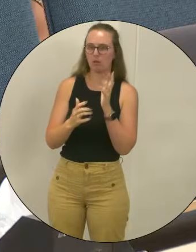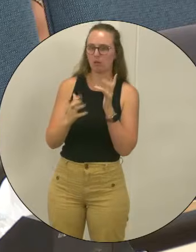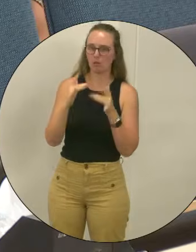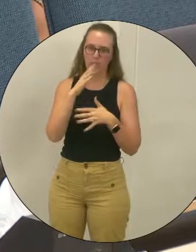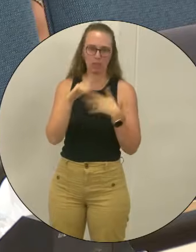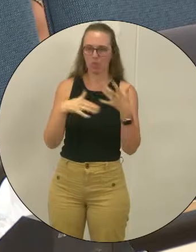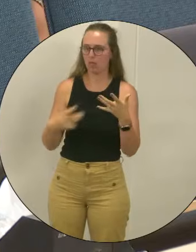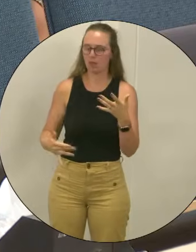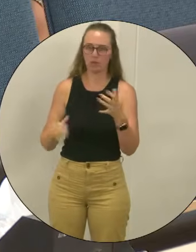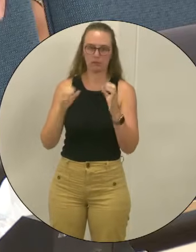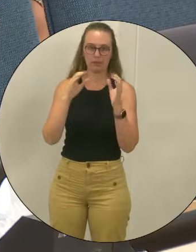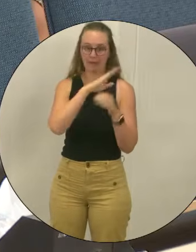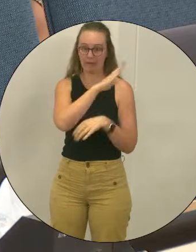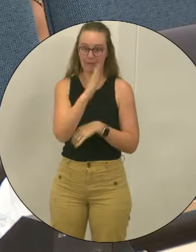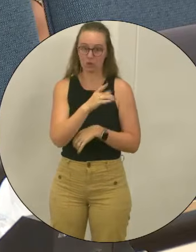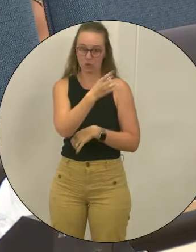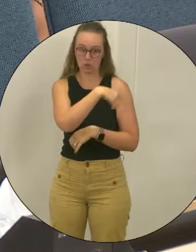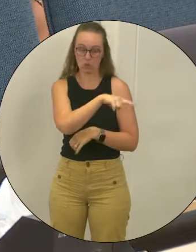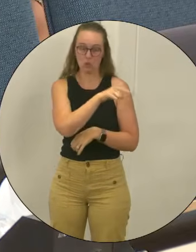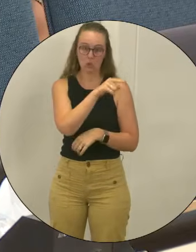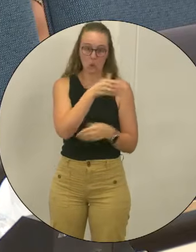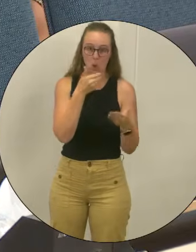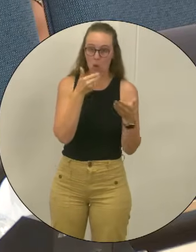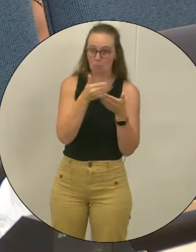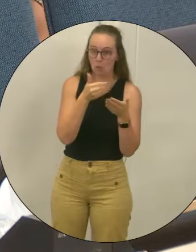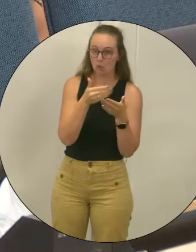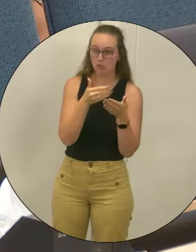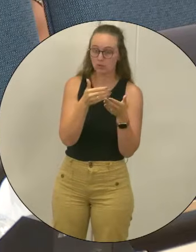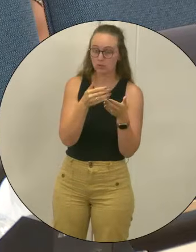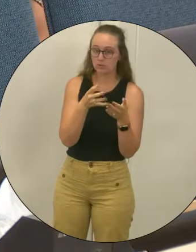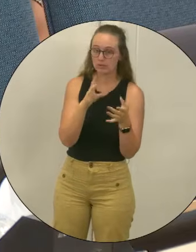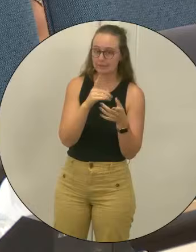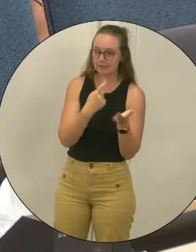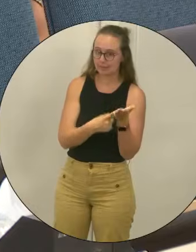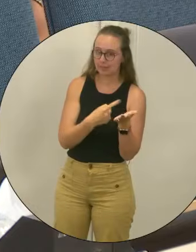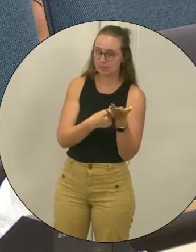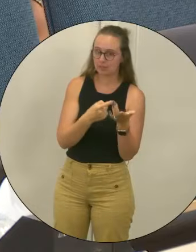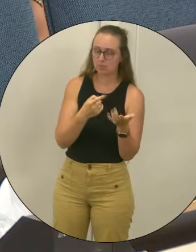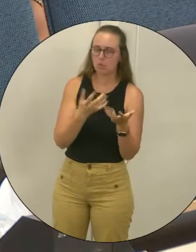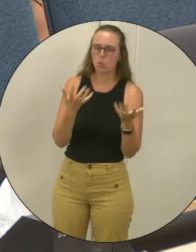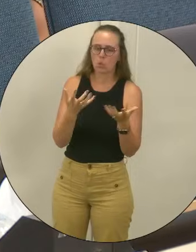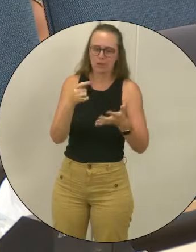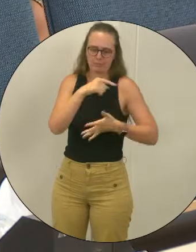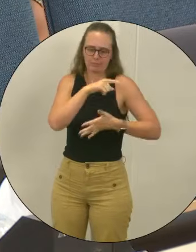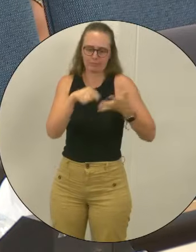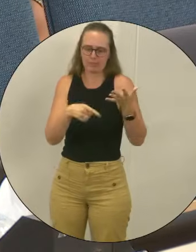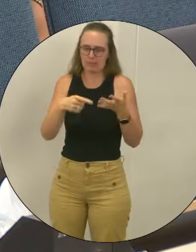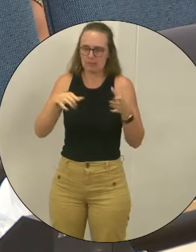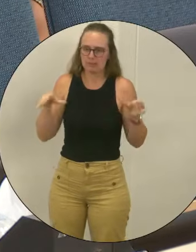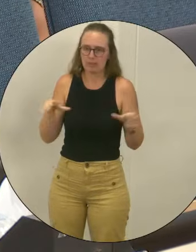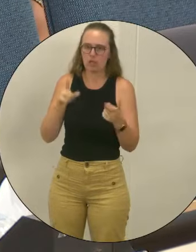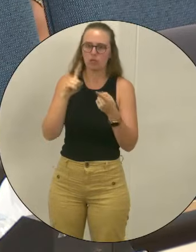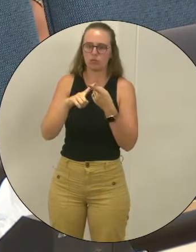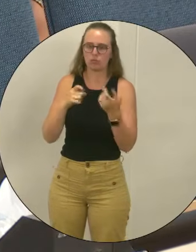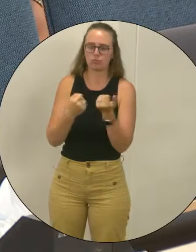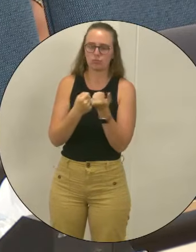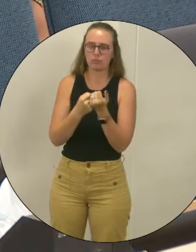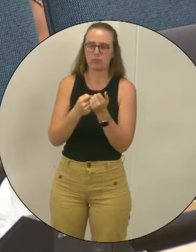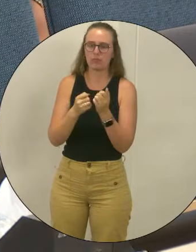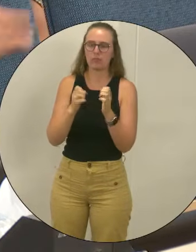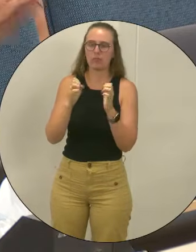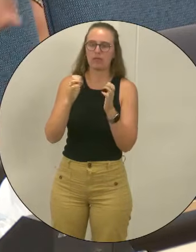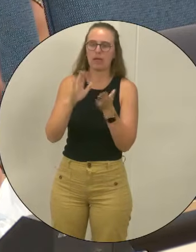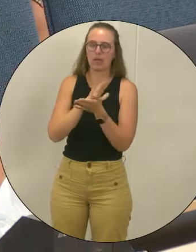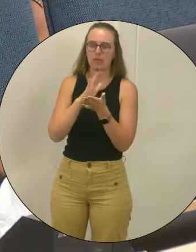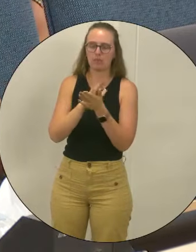Not once. You almost went there. You almost went there about what has any of this done to promote academic